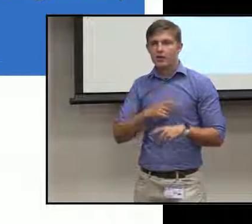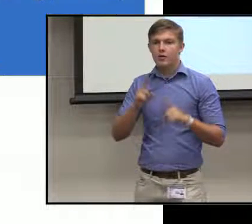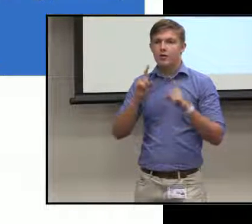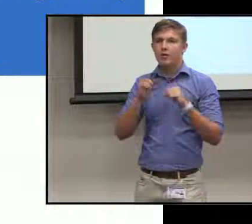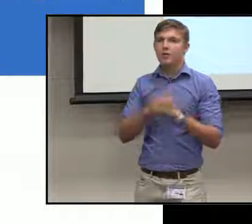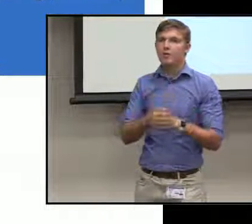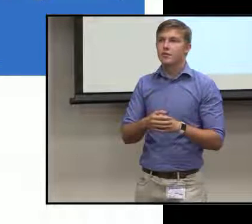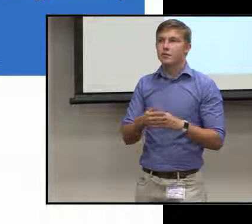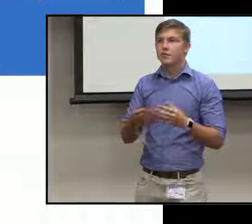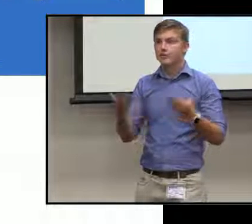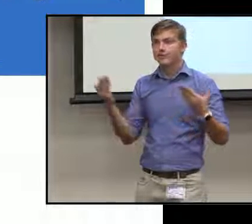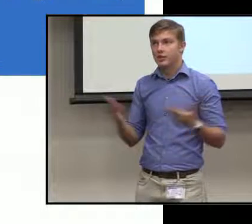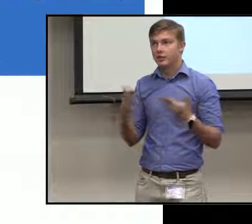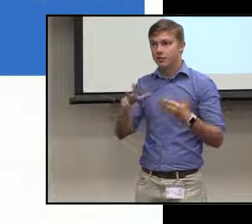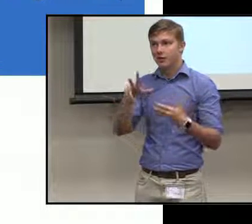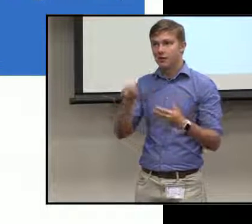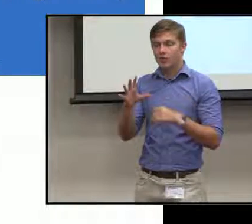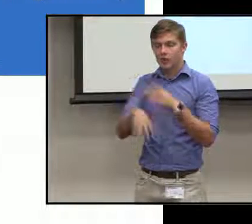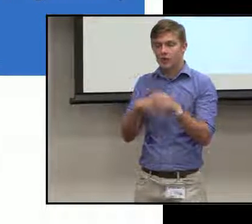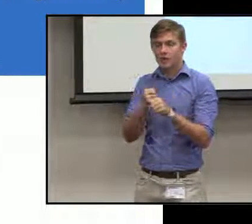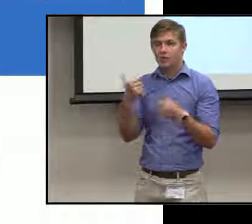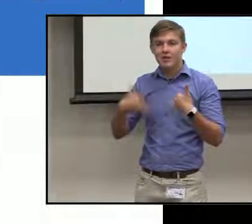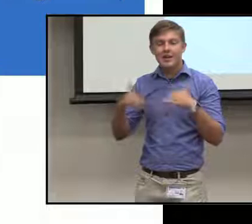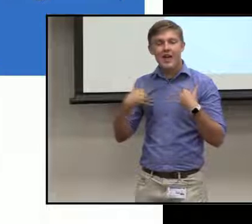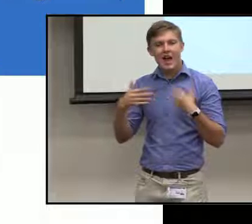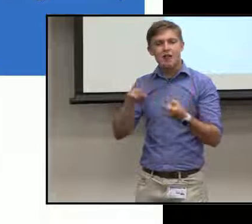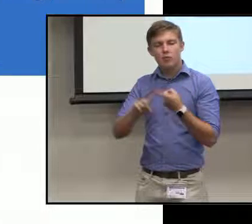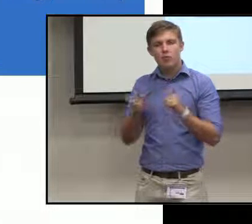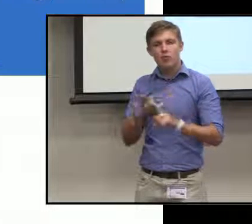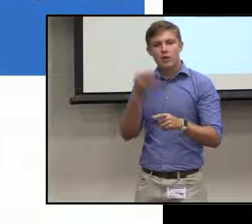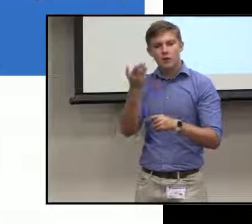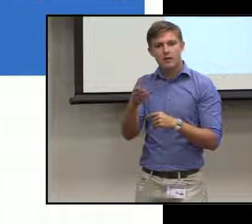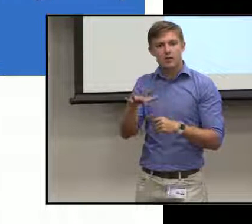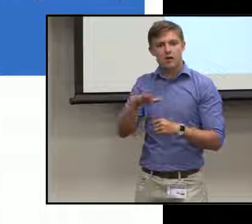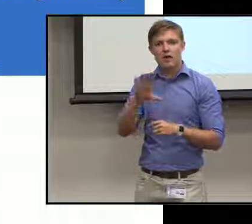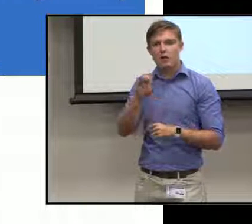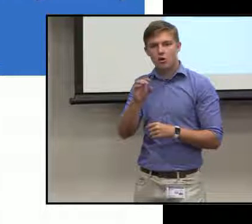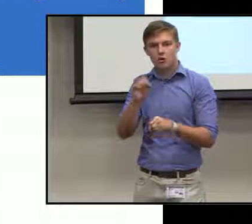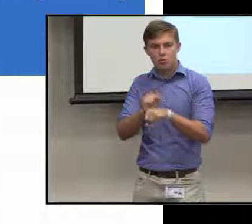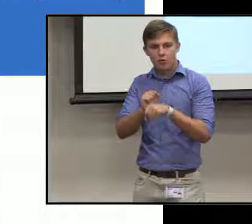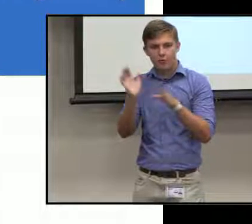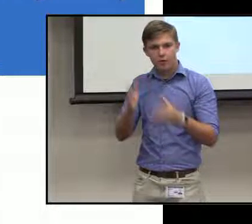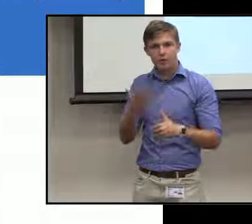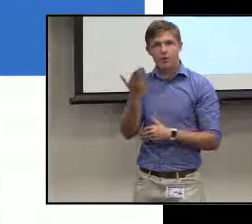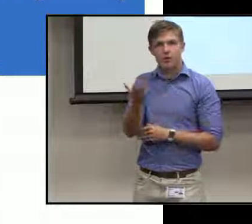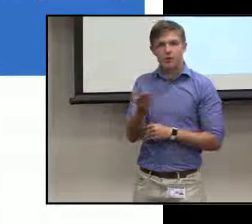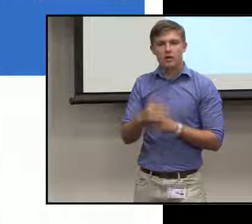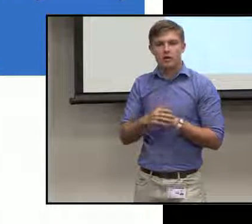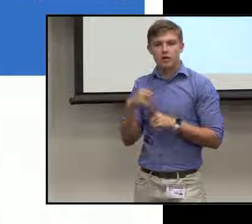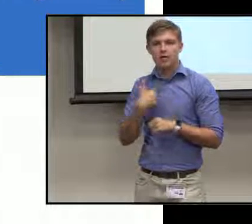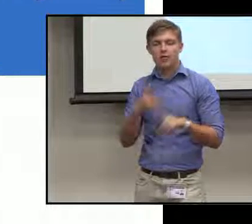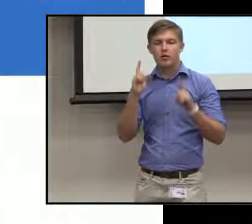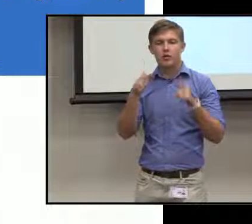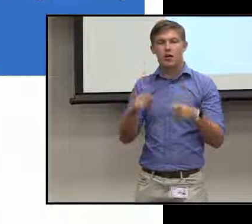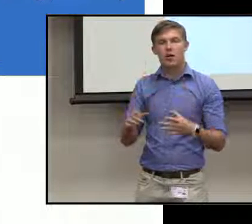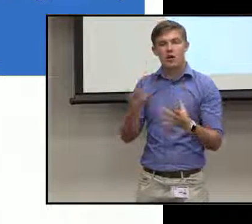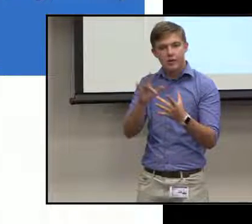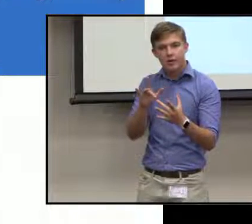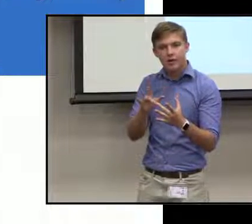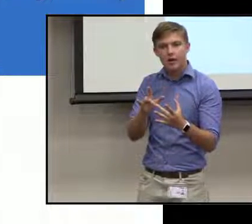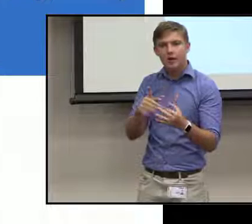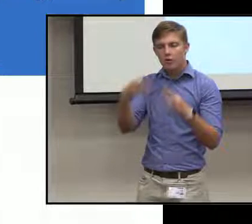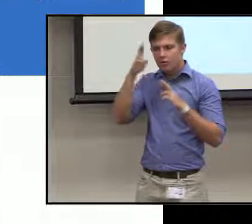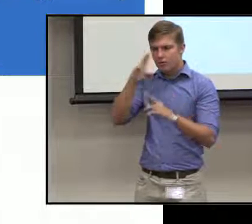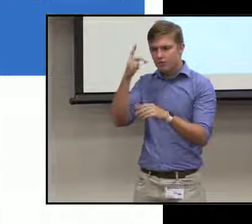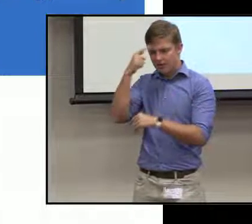30 years, but we still have friends there. We still have coworkers there. And when we go back or when we're in touch, there is a respect for